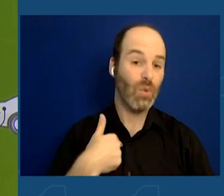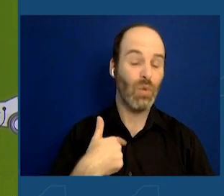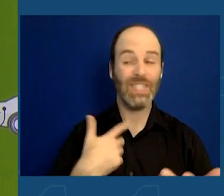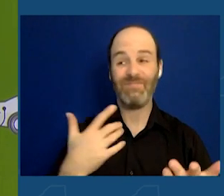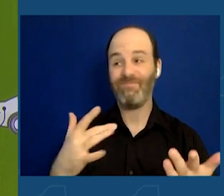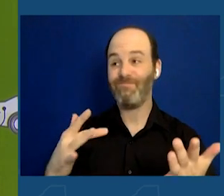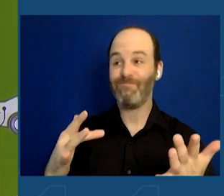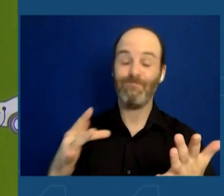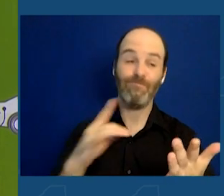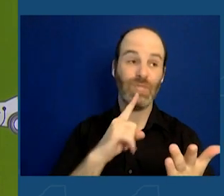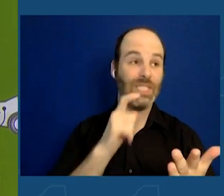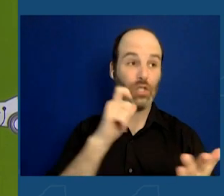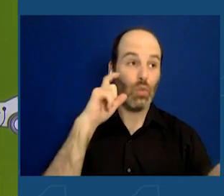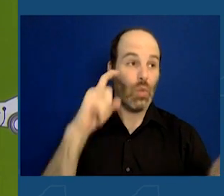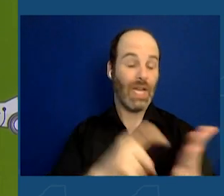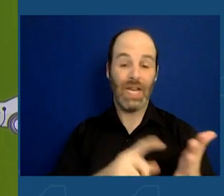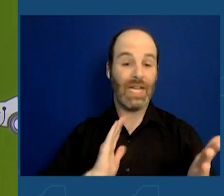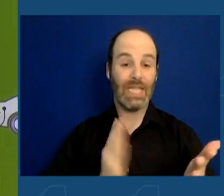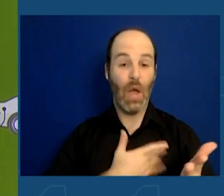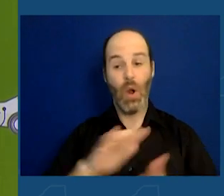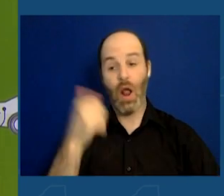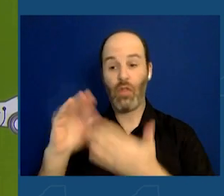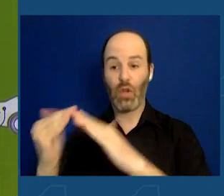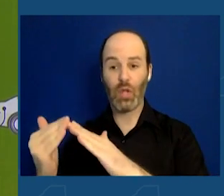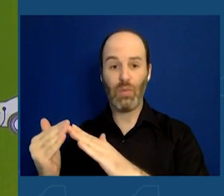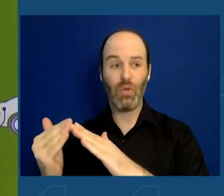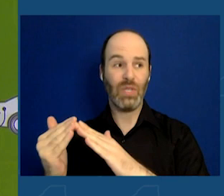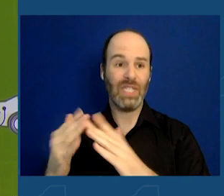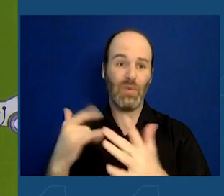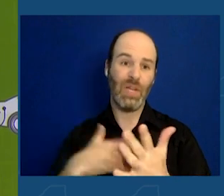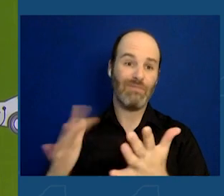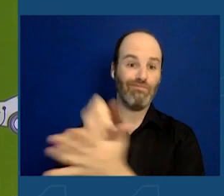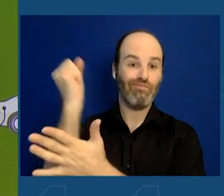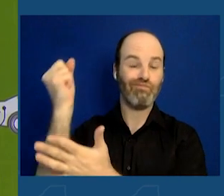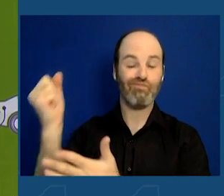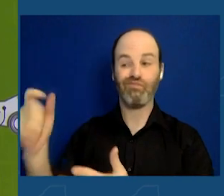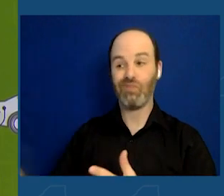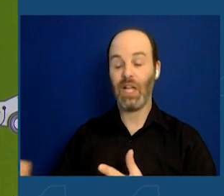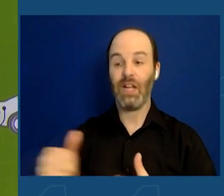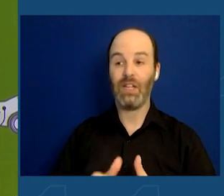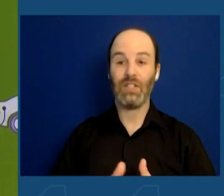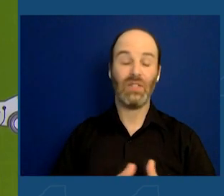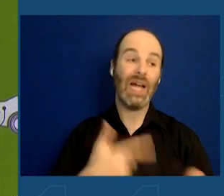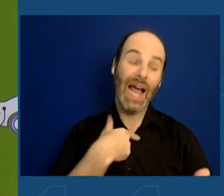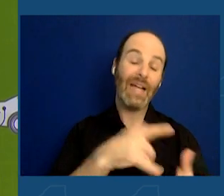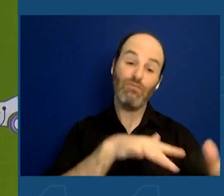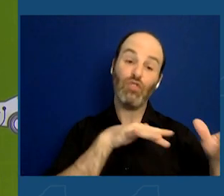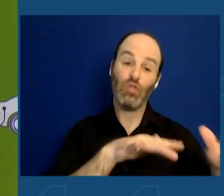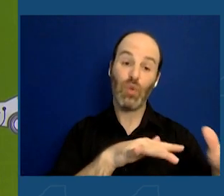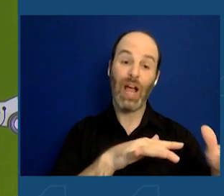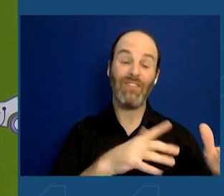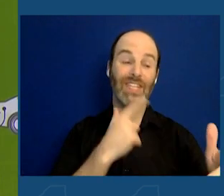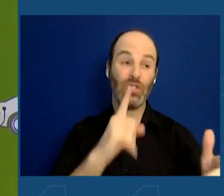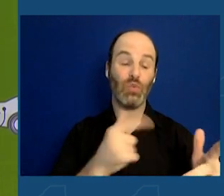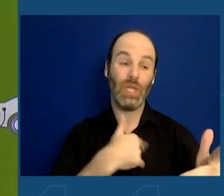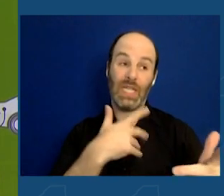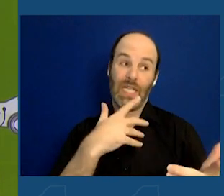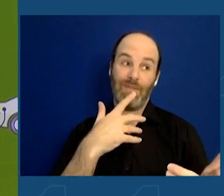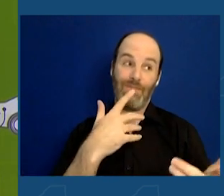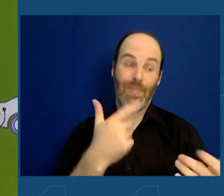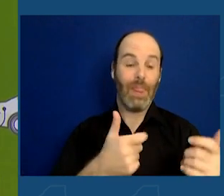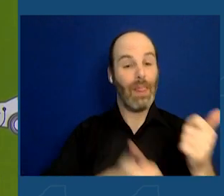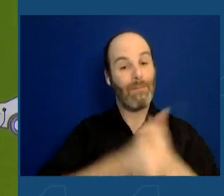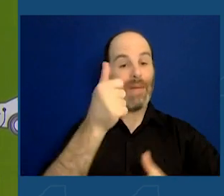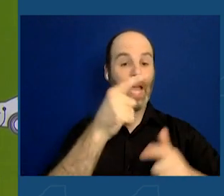communities, but not here. And truck traffic is the primary culprit for the poor air quality in this area.